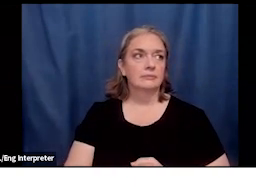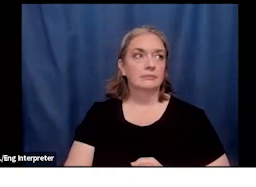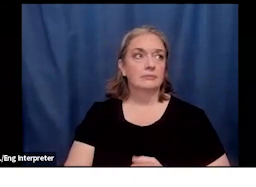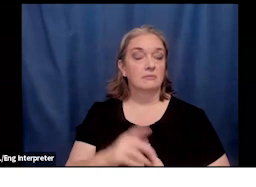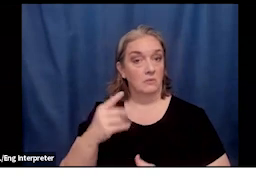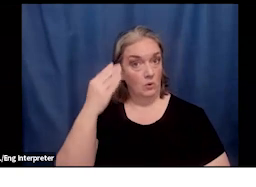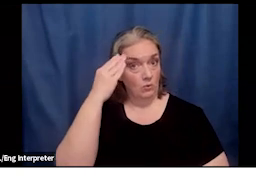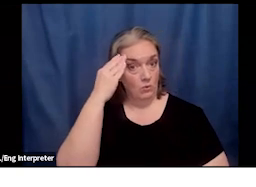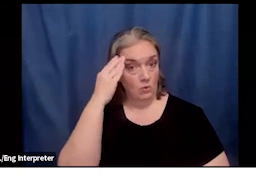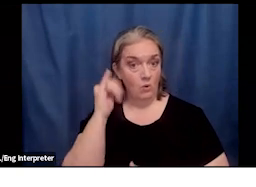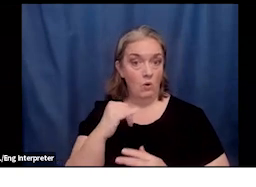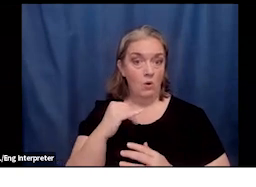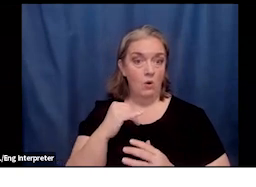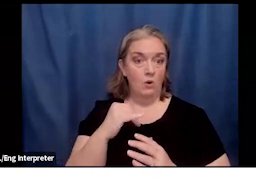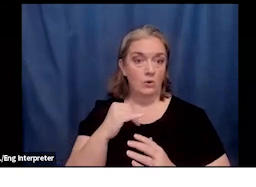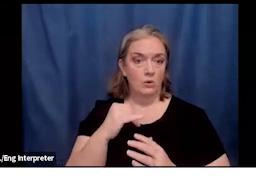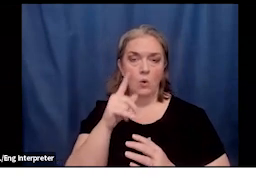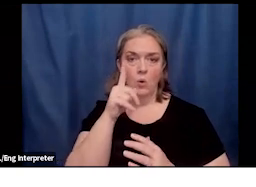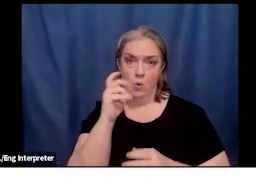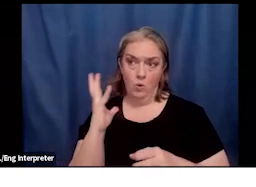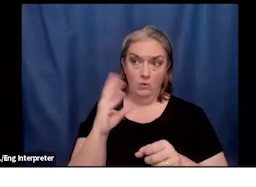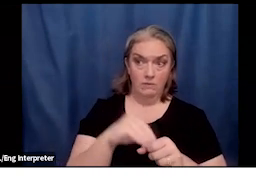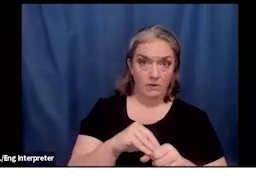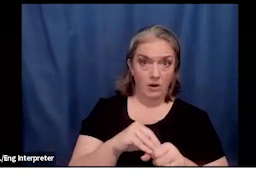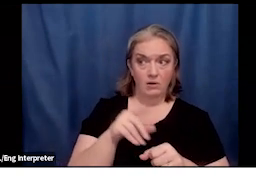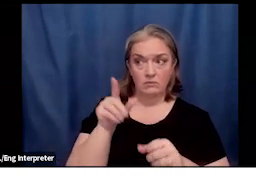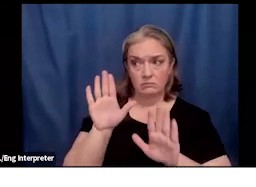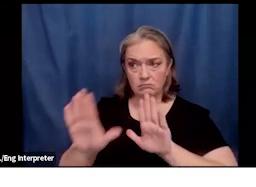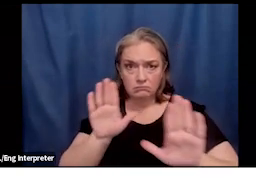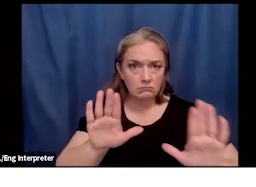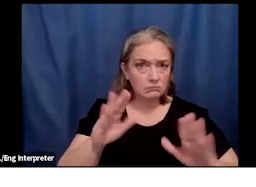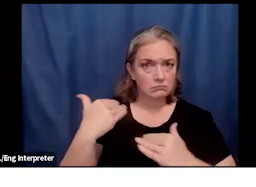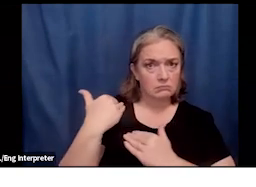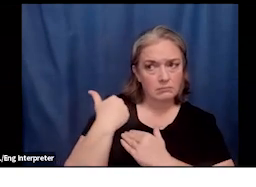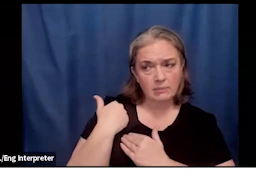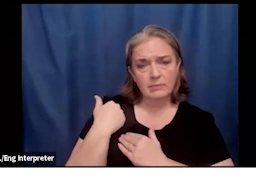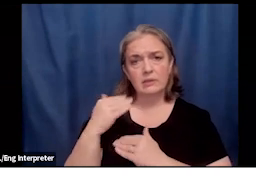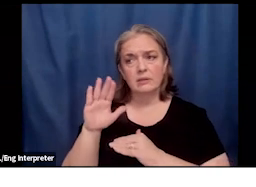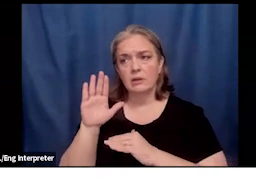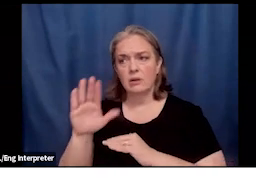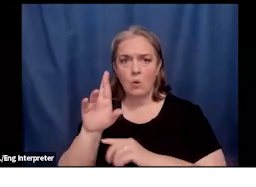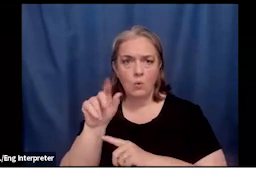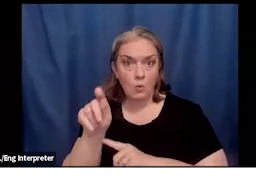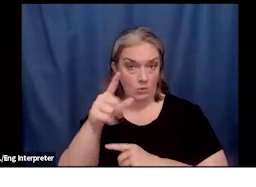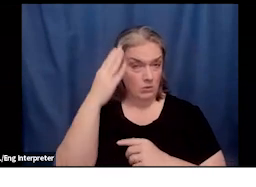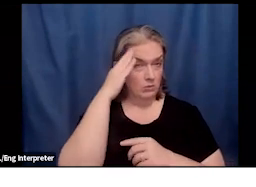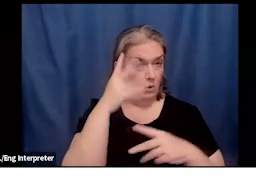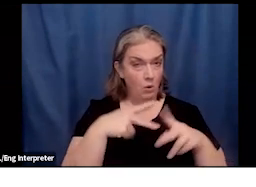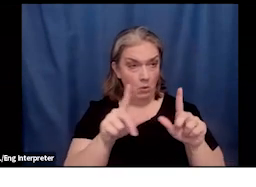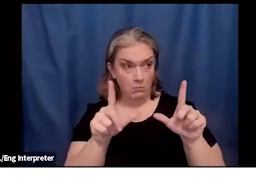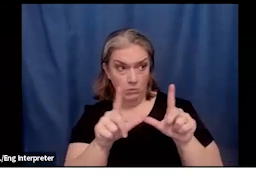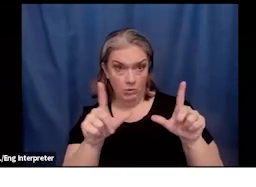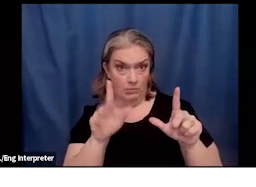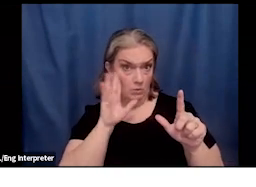the roles and responsibilities of the folks who are helping make your project a success? Do you know the logistics such as permit